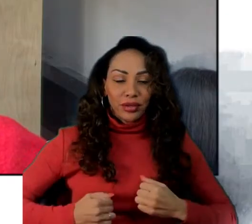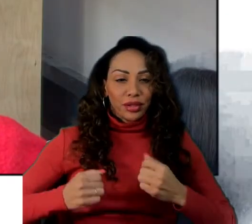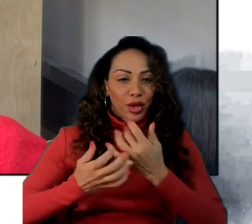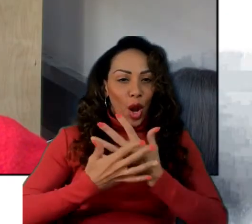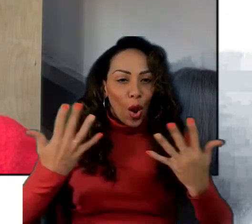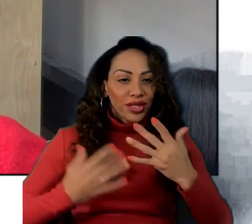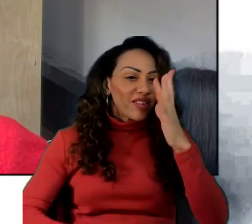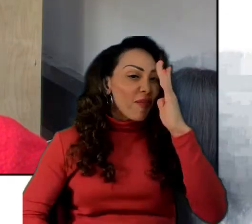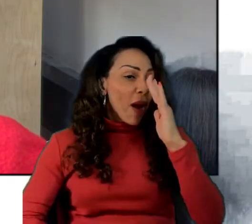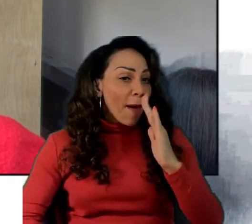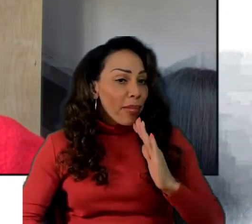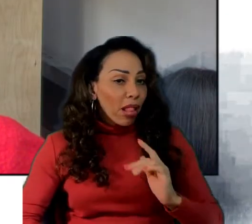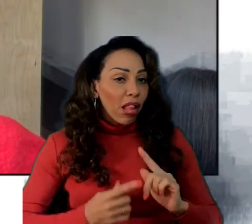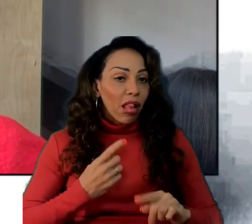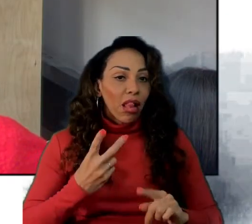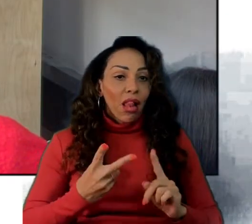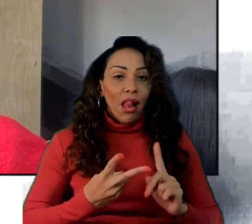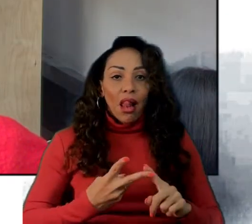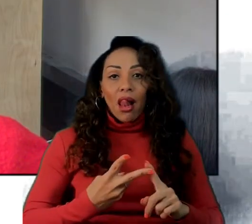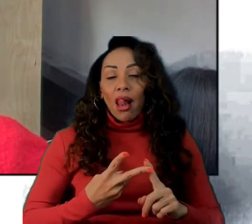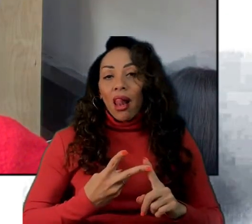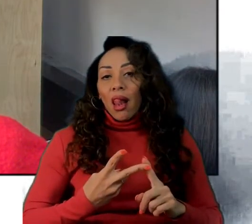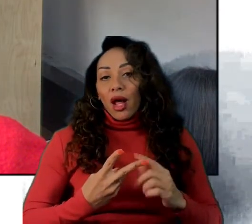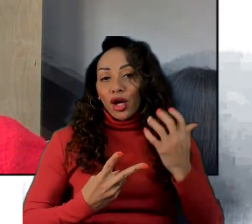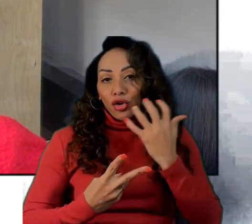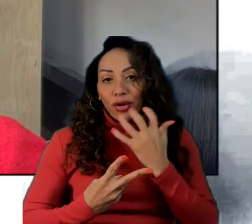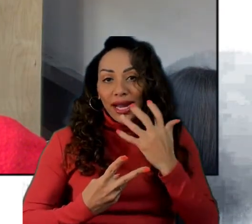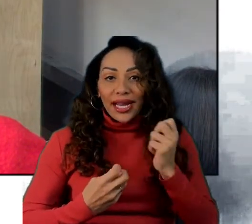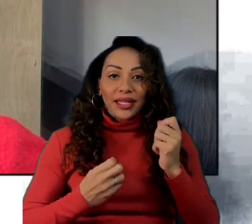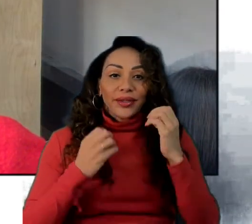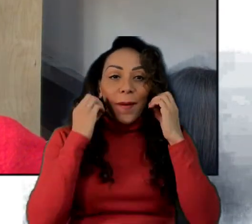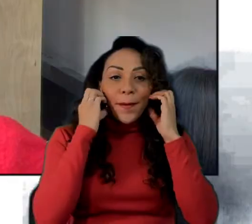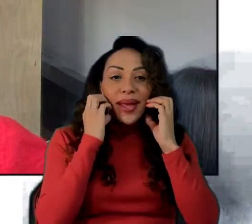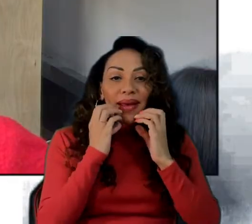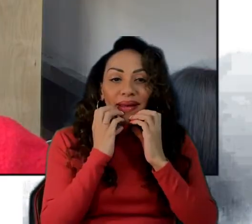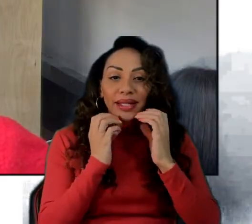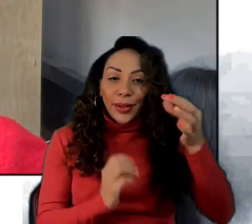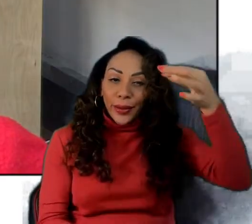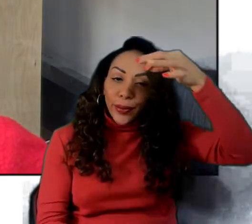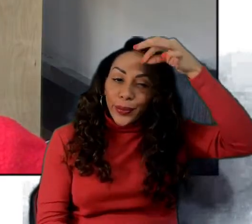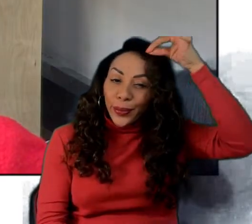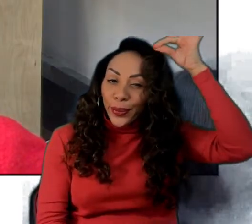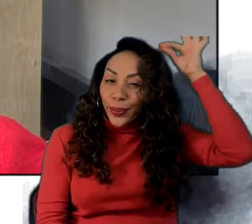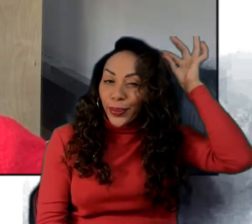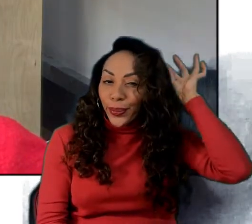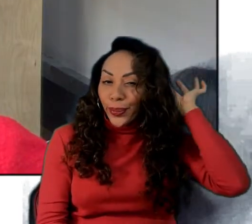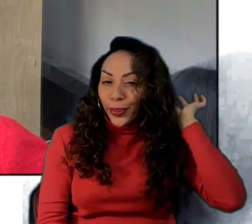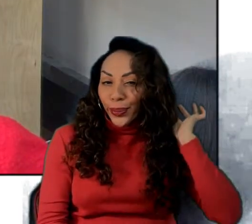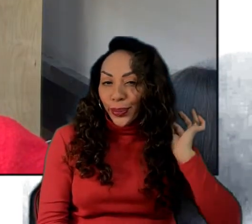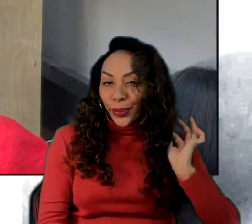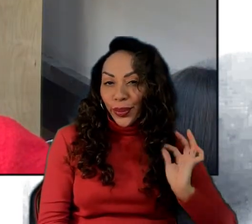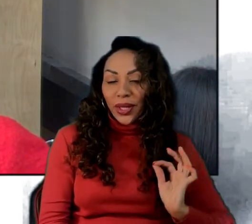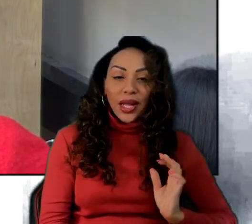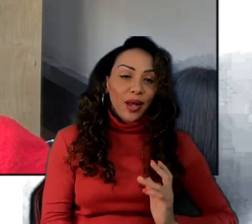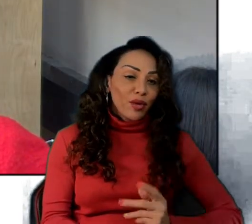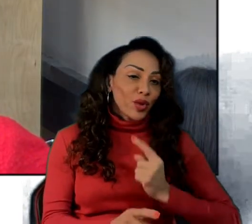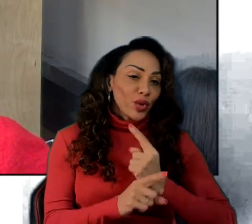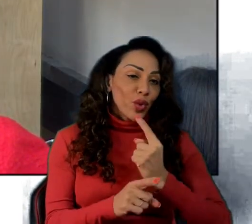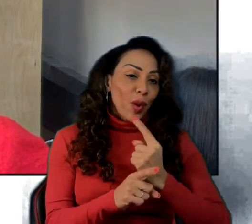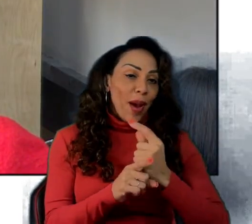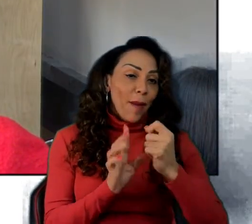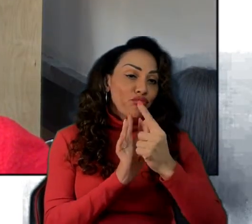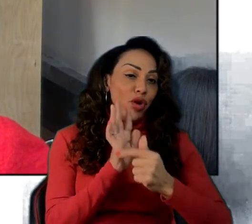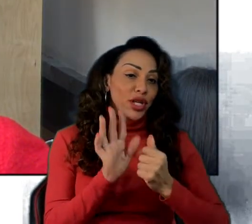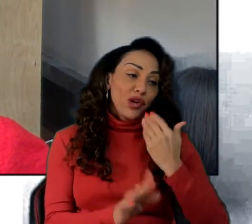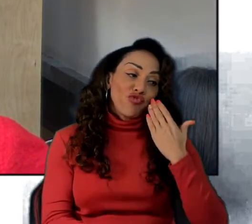on it. And I have short hair and a beard. So yeah, I'm going to talk about a project I did recently,